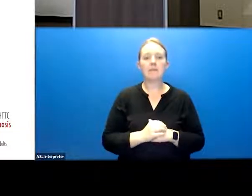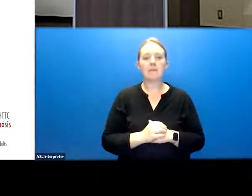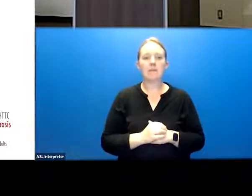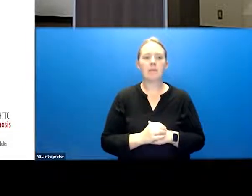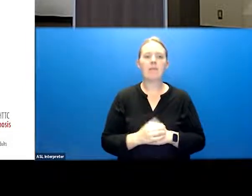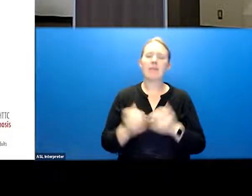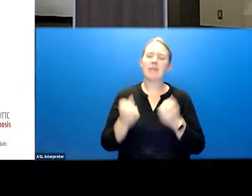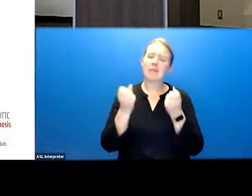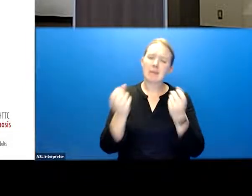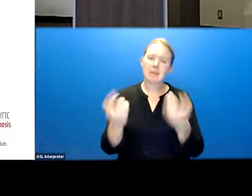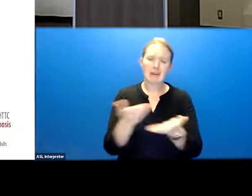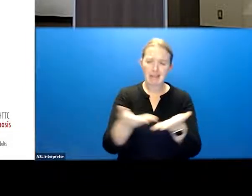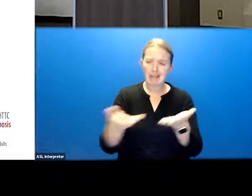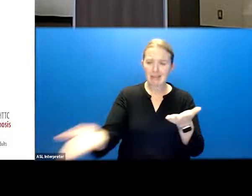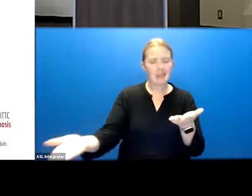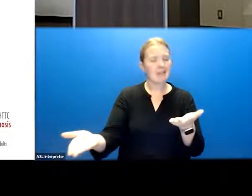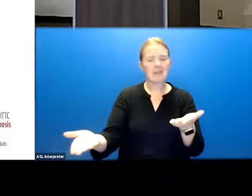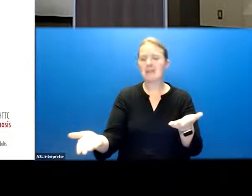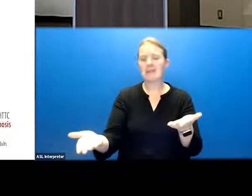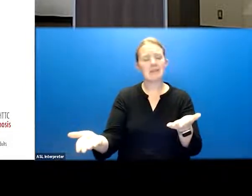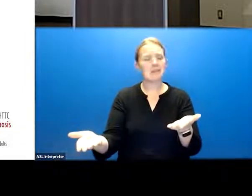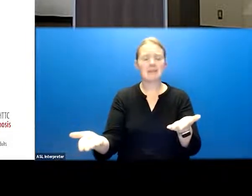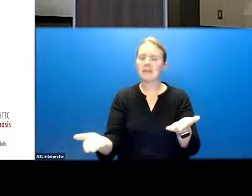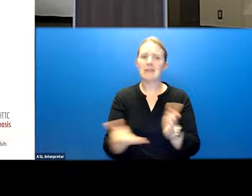lot of these things are beyond